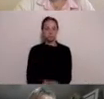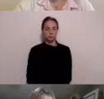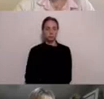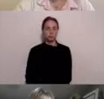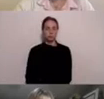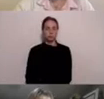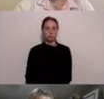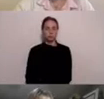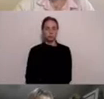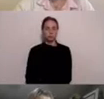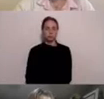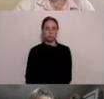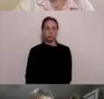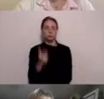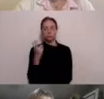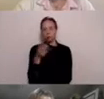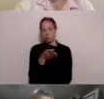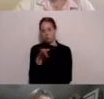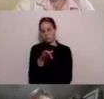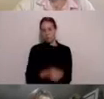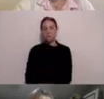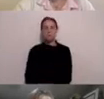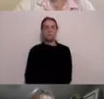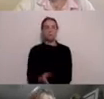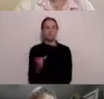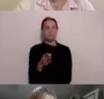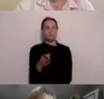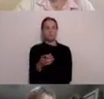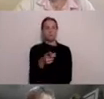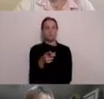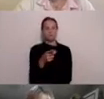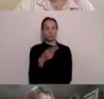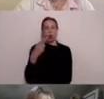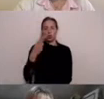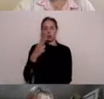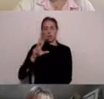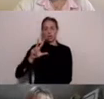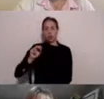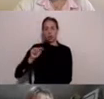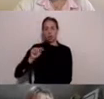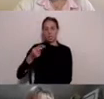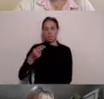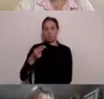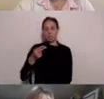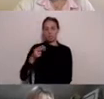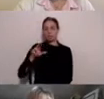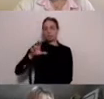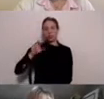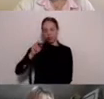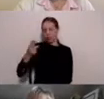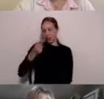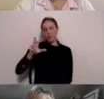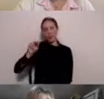And then here's 2 more. The one, the Thursday 30s, comes from Kentucky, where they